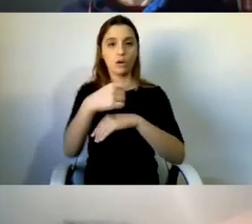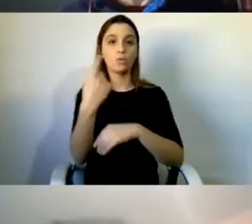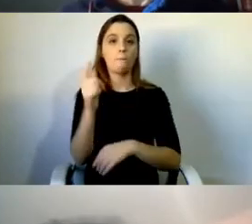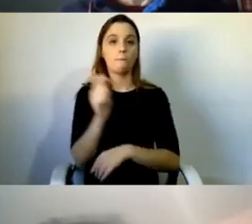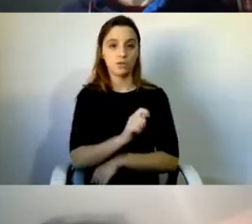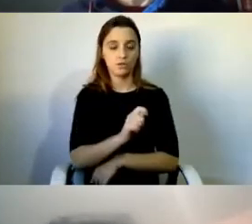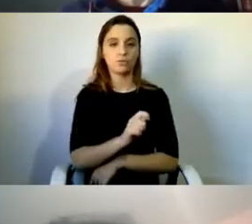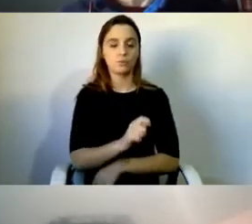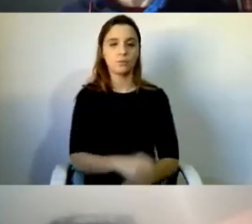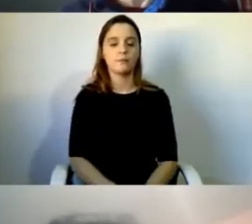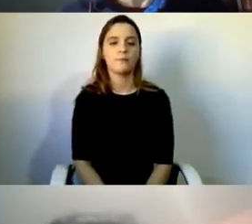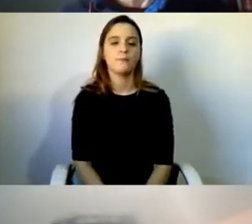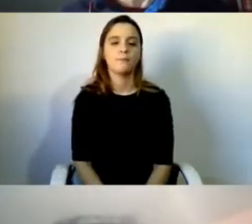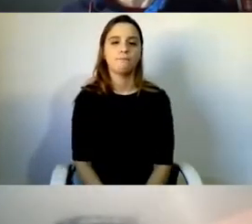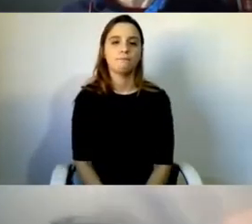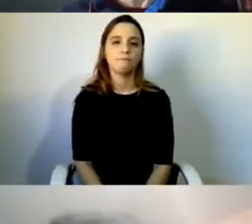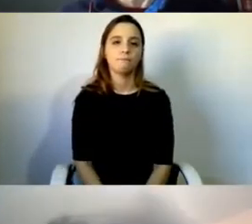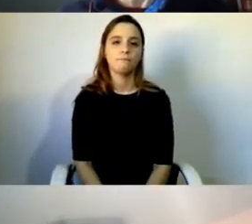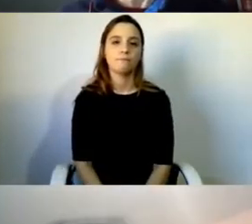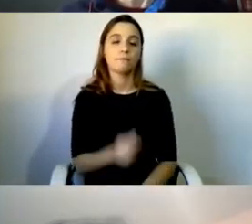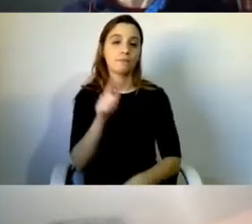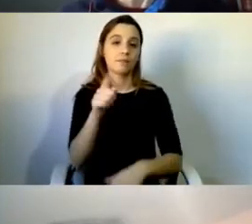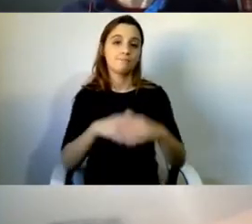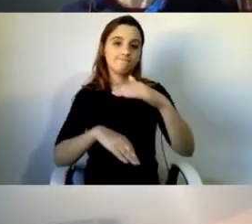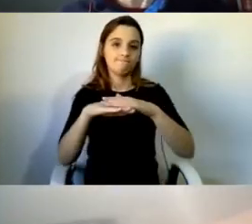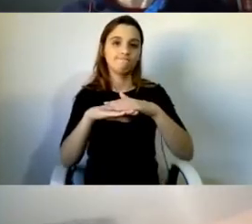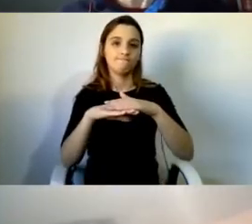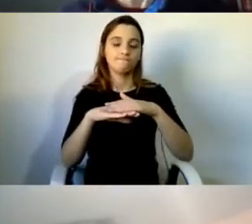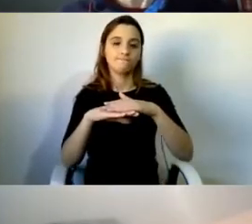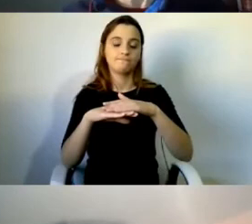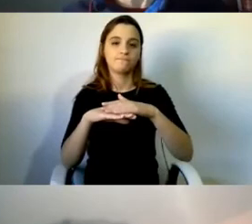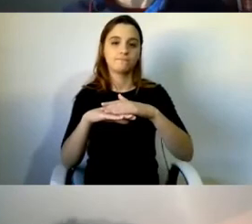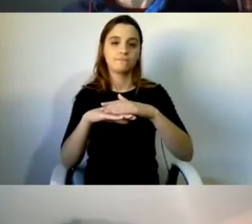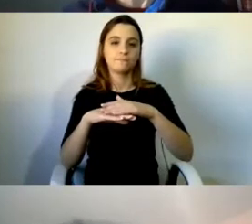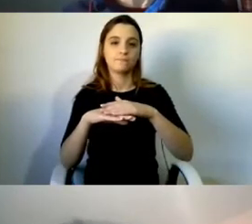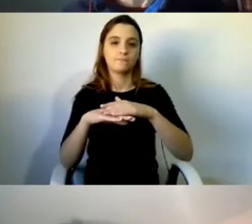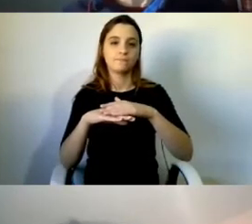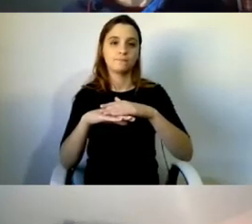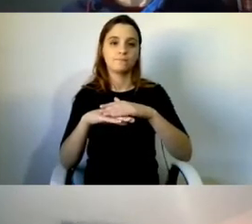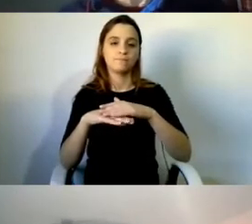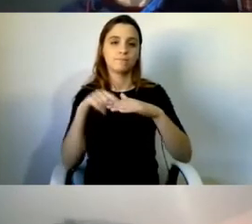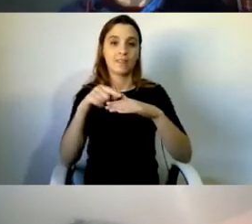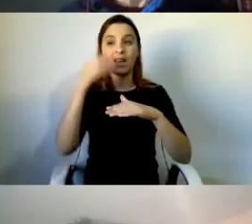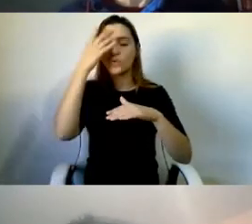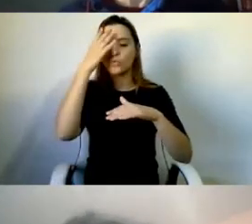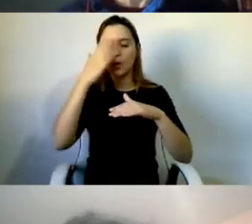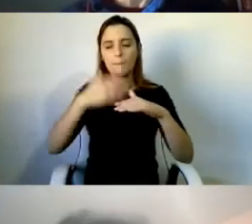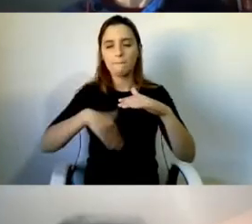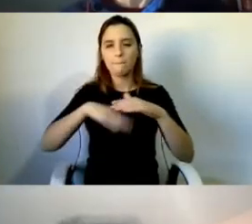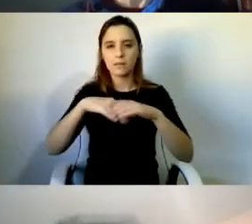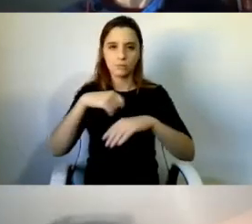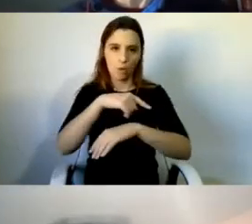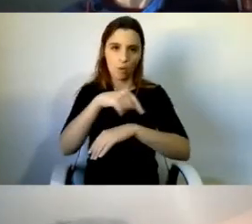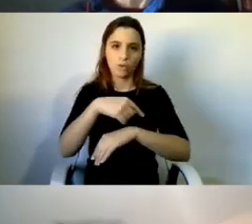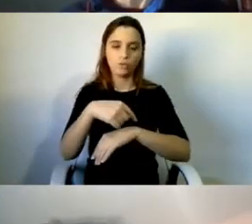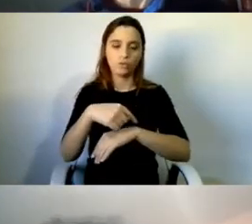And this ceiling, this maximum number of hours, is assigned basically,